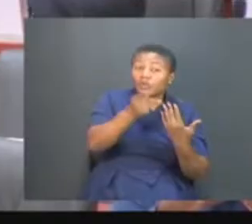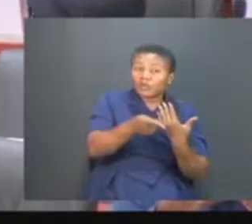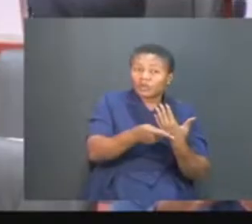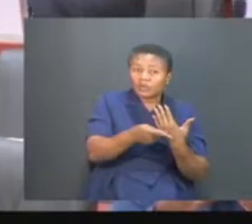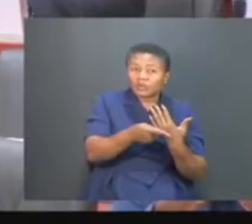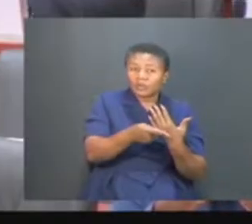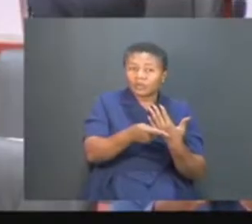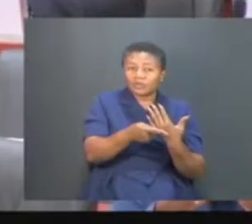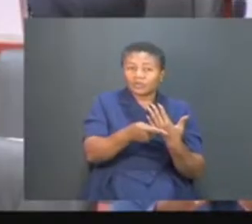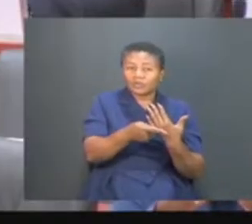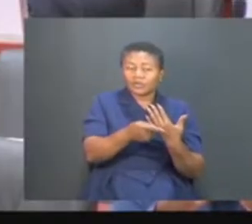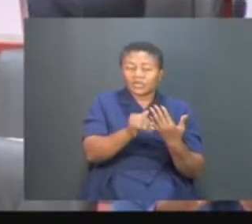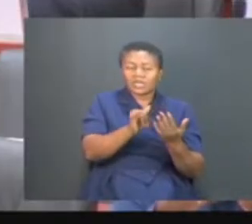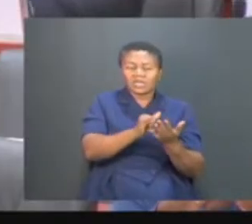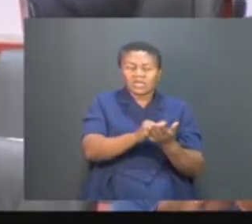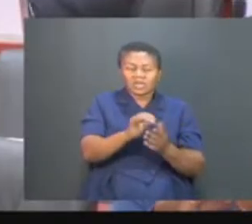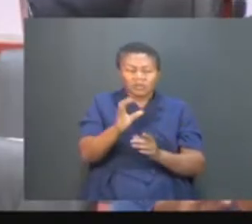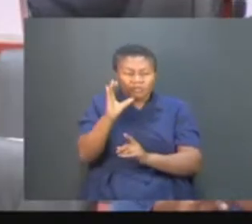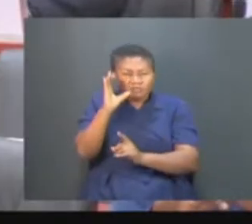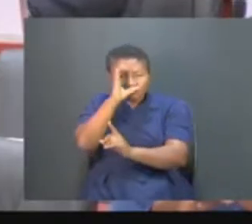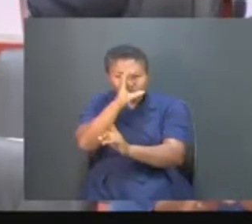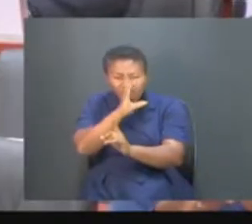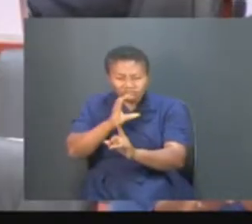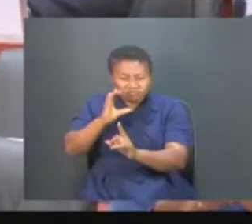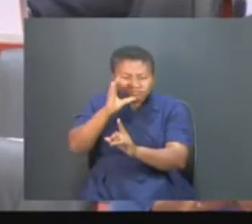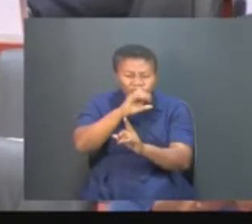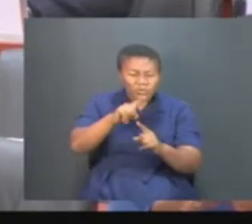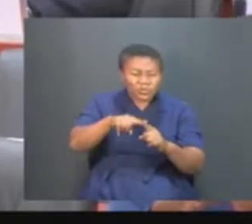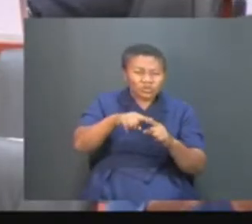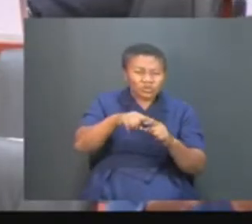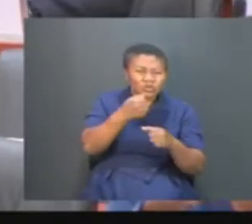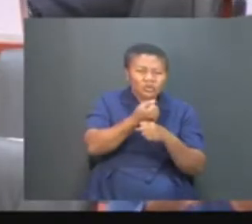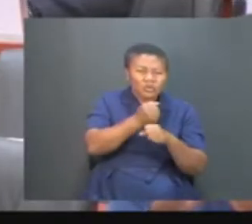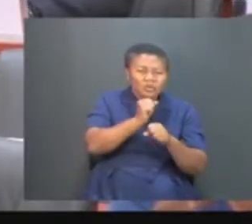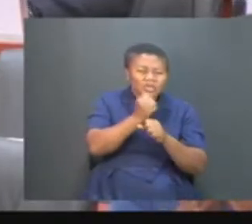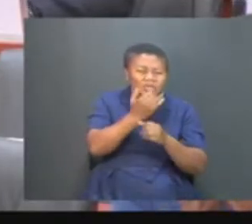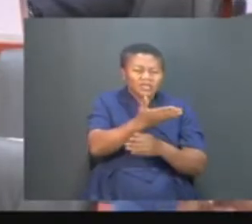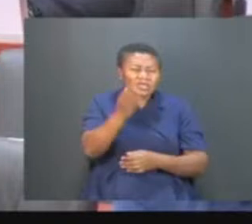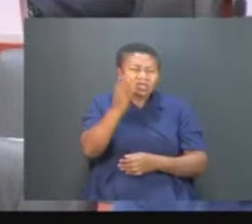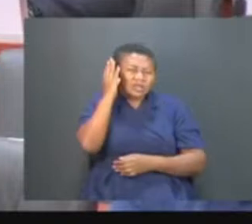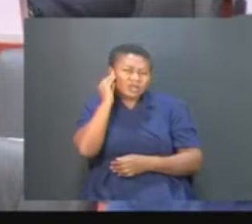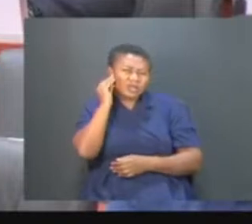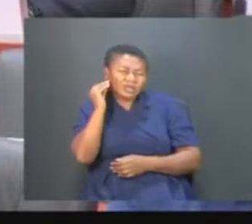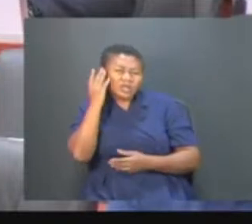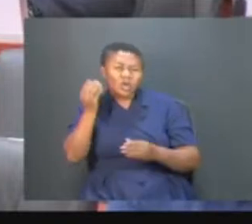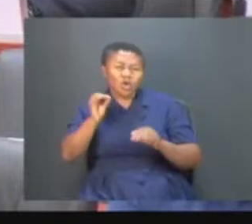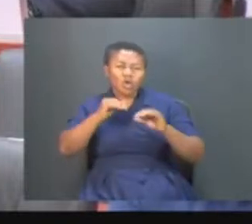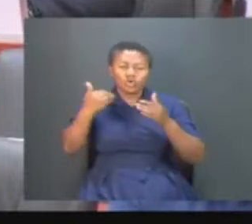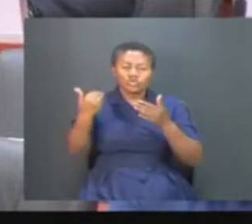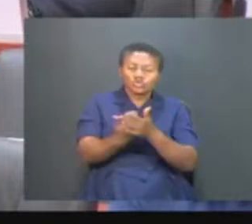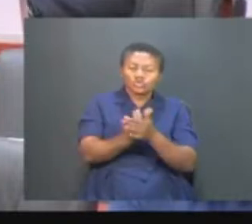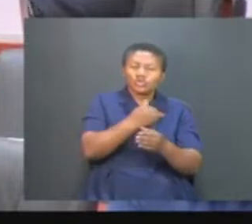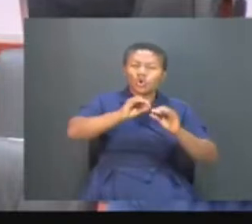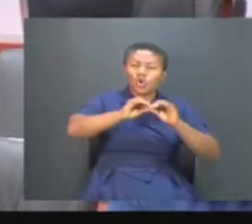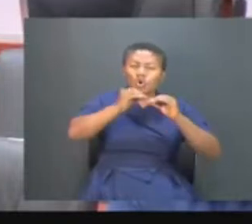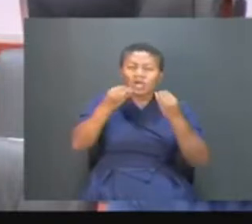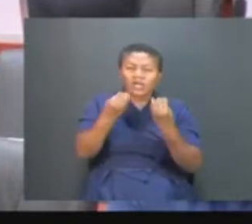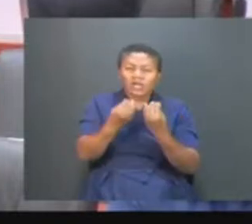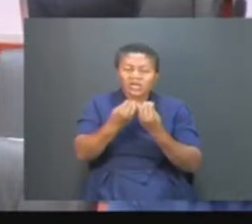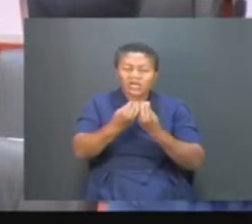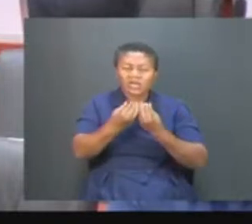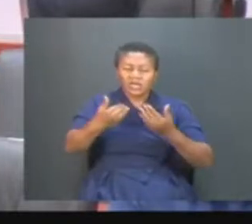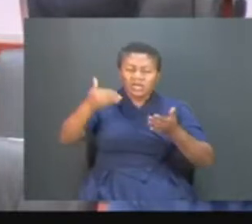that seeks to modernize, reorganize, and restructure the productive